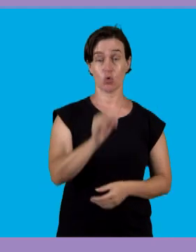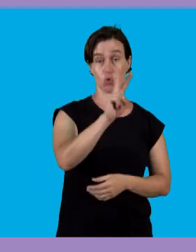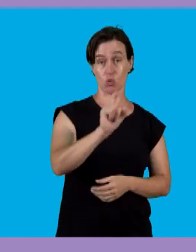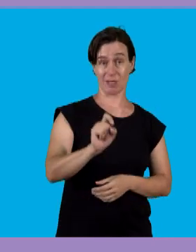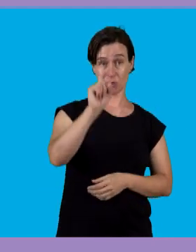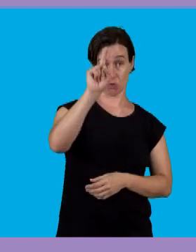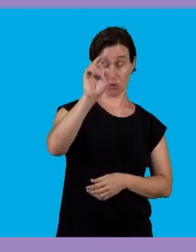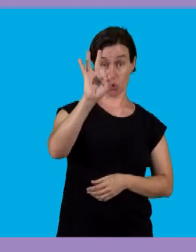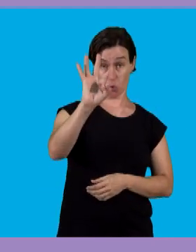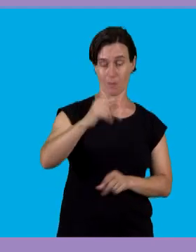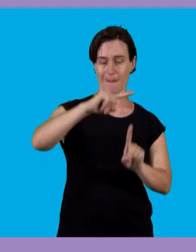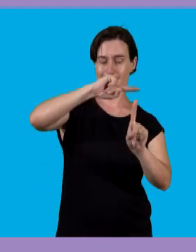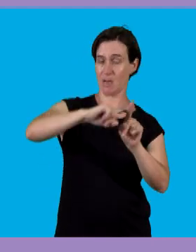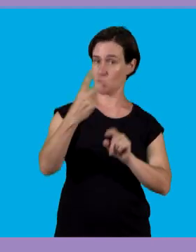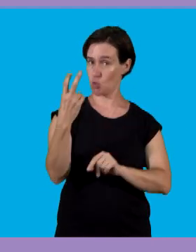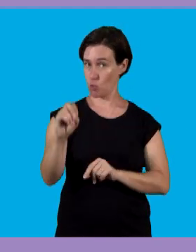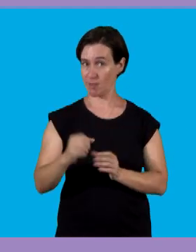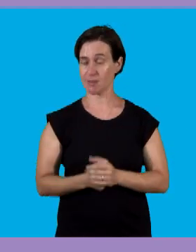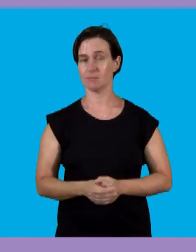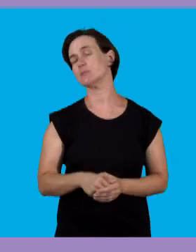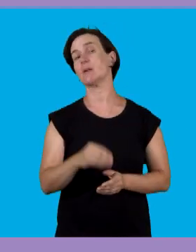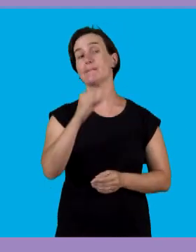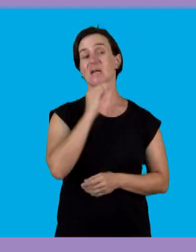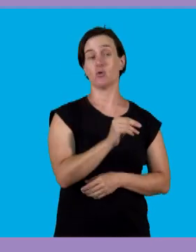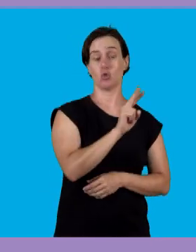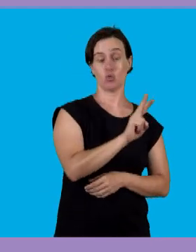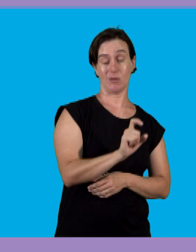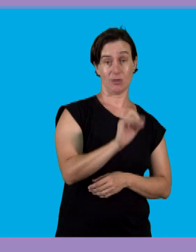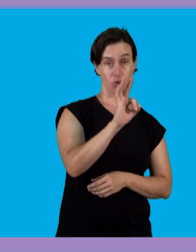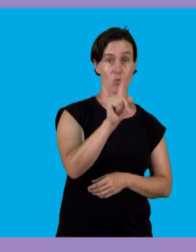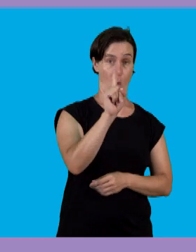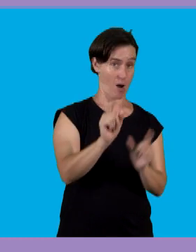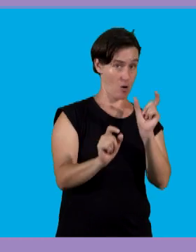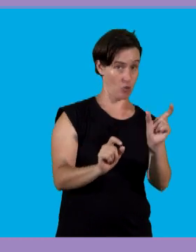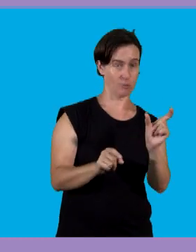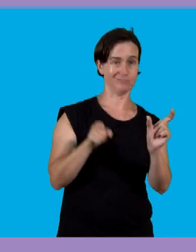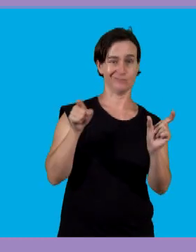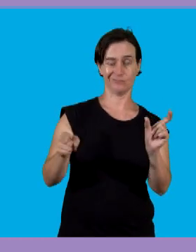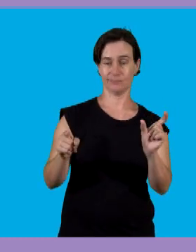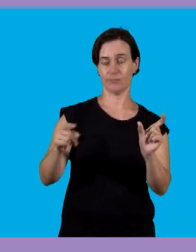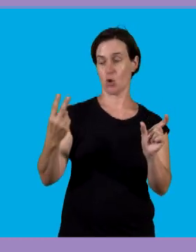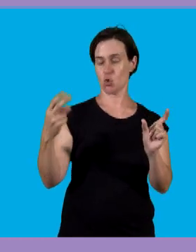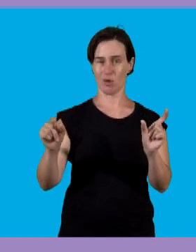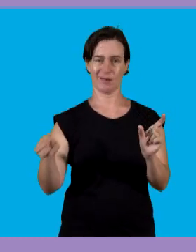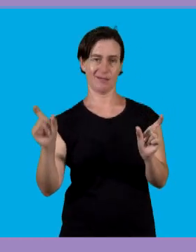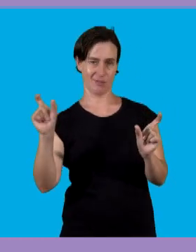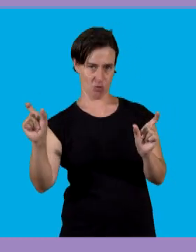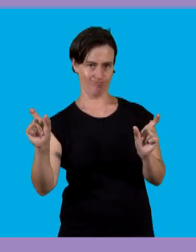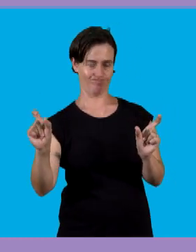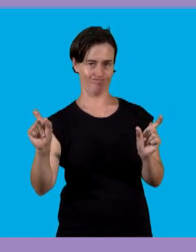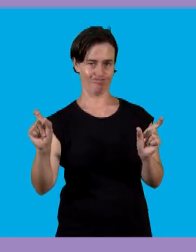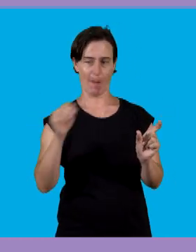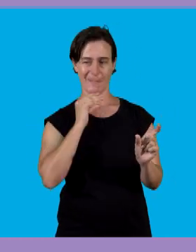2x cubed plus 20. The 2x cubed is one term and the 20 is another